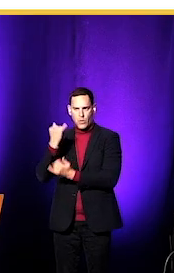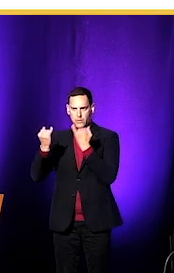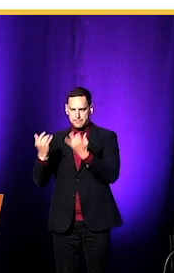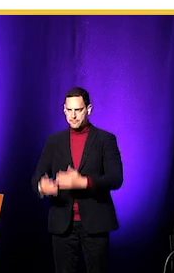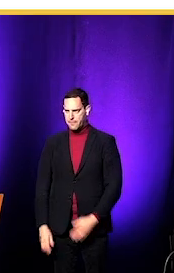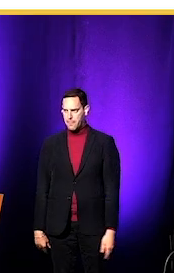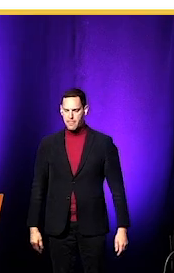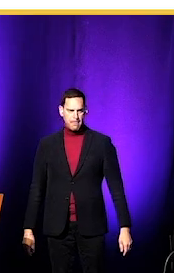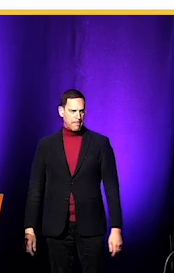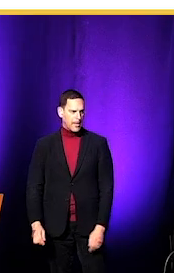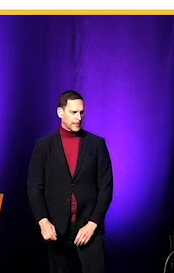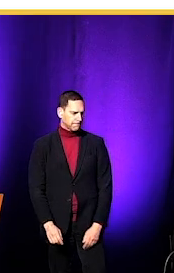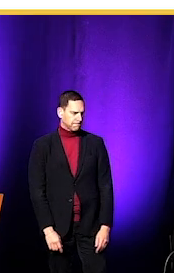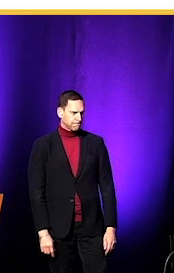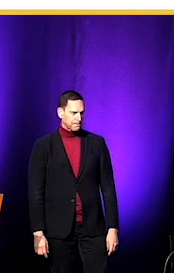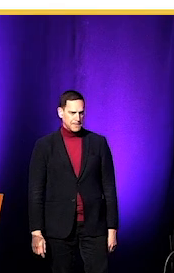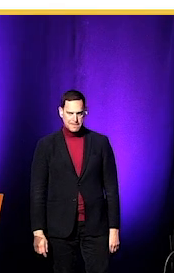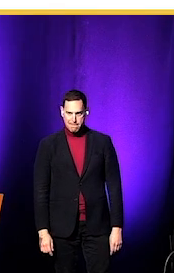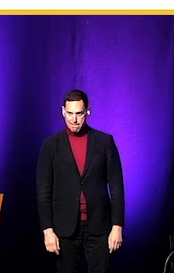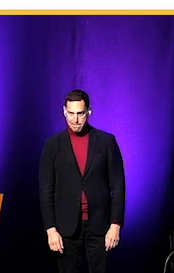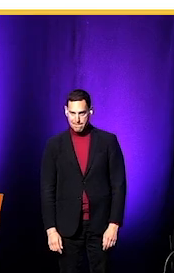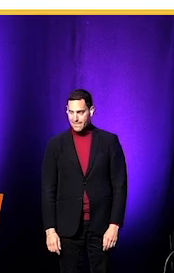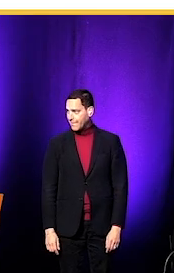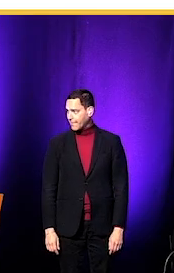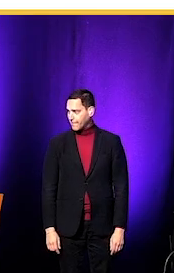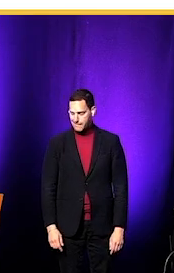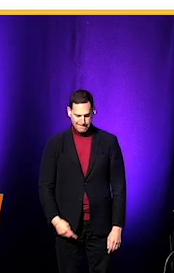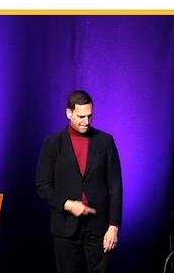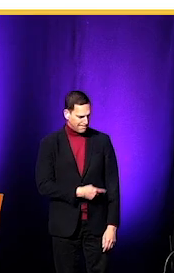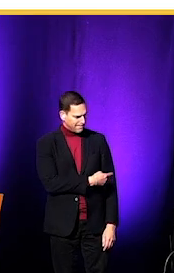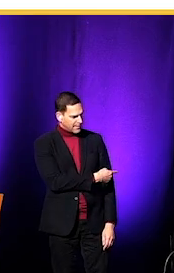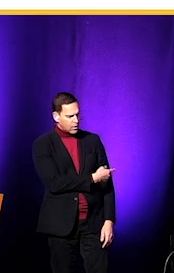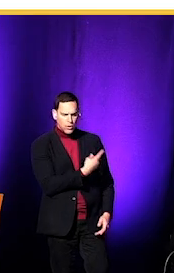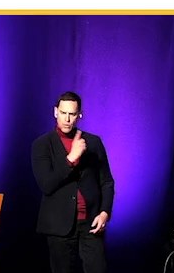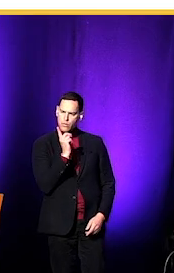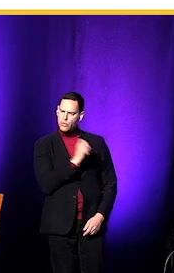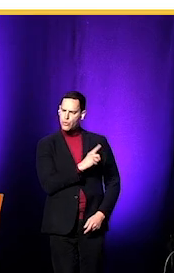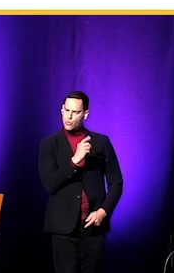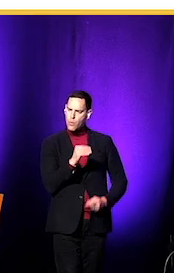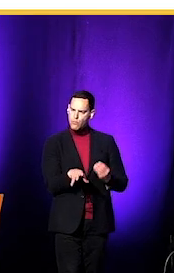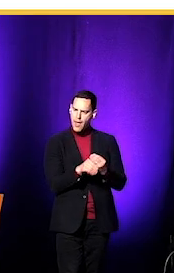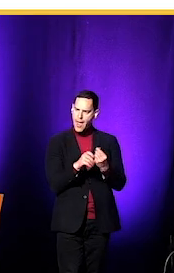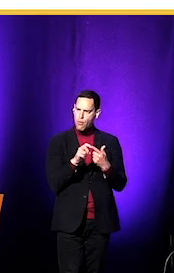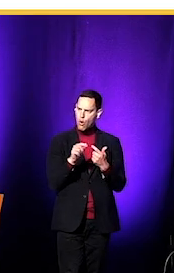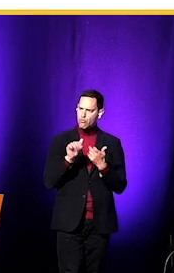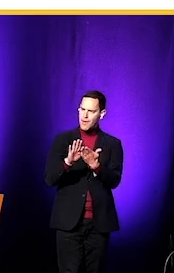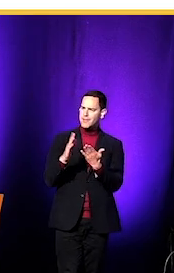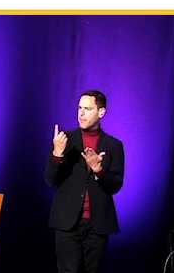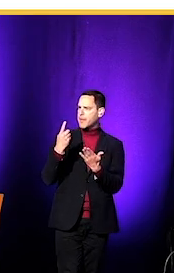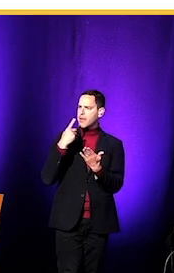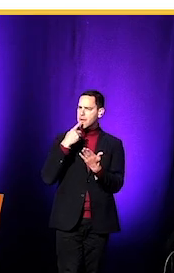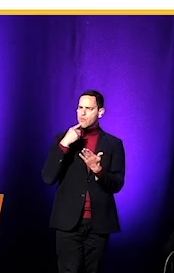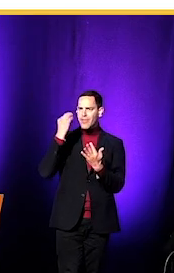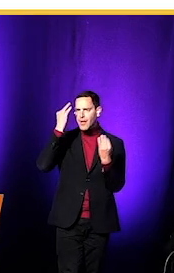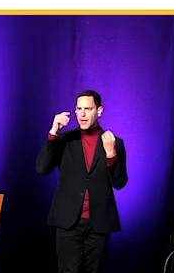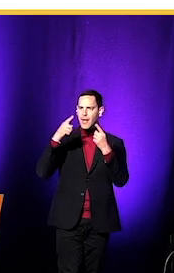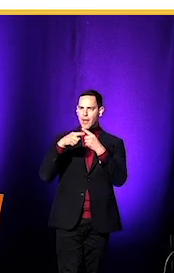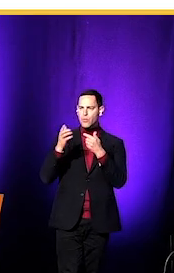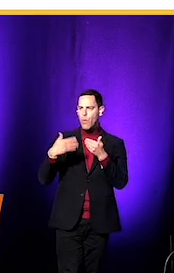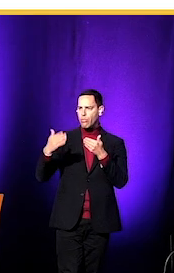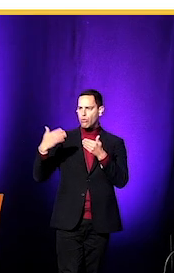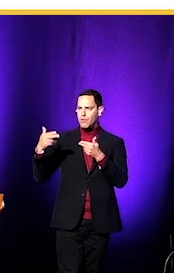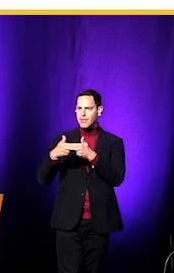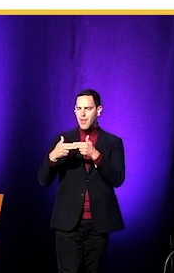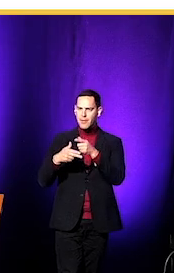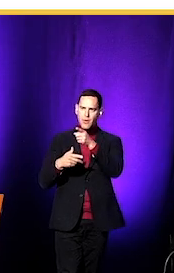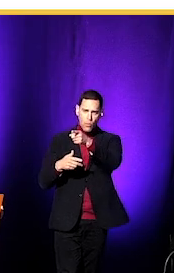Did you want to add or address anything, Chris, that you were thinking as you went through the slides in these last few minutes? Oh, we have another question. Miwa has a